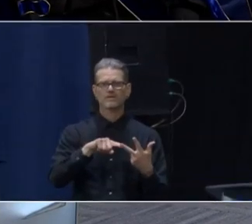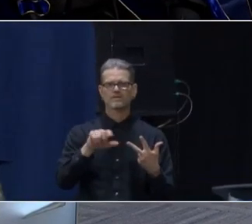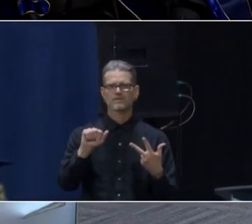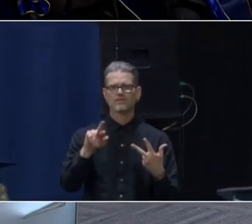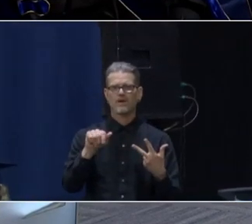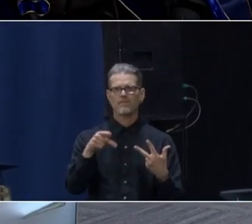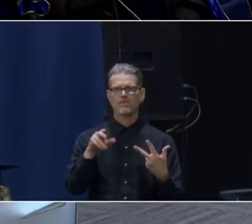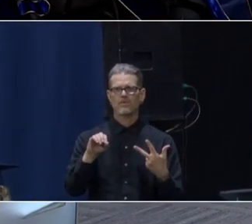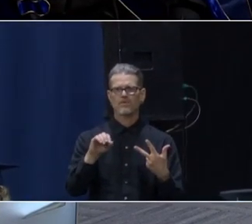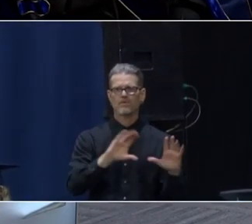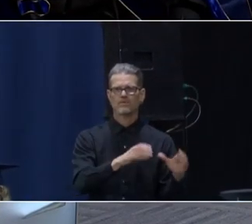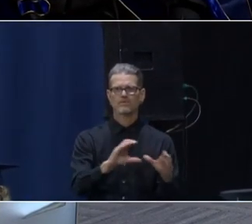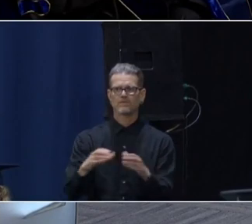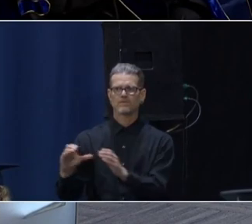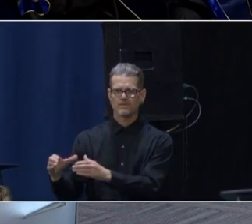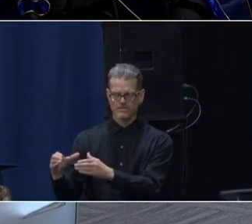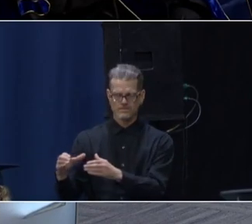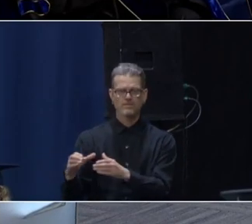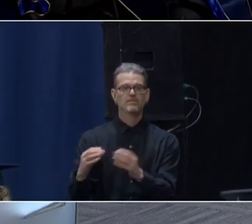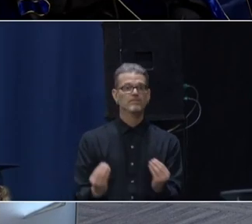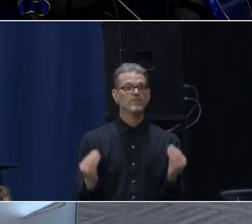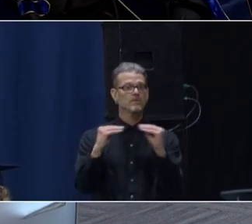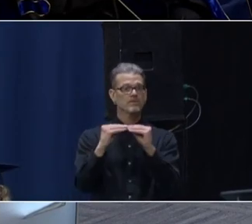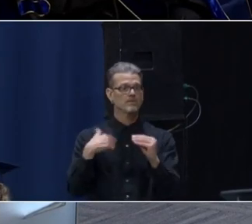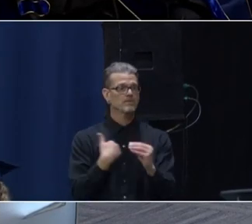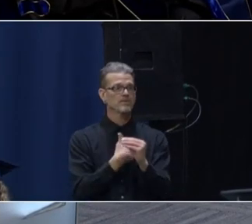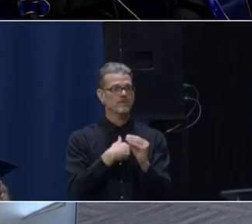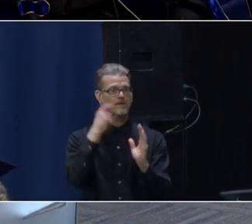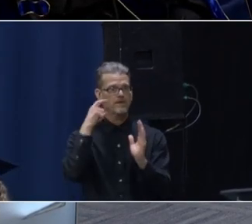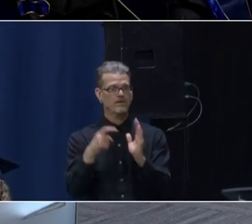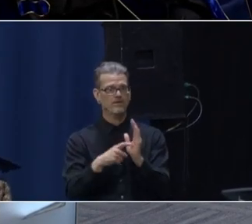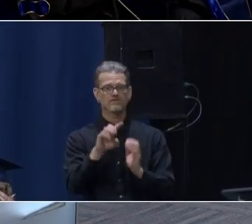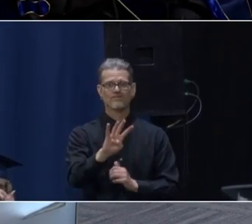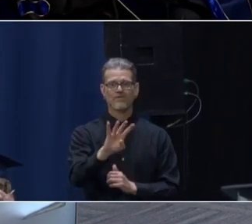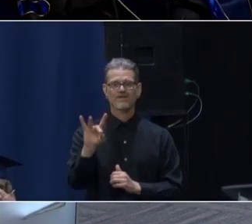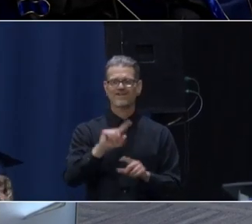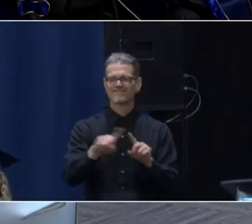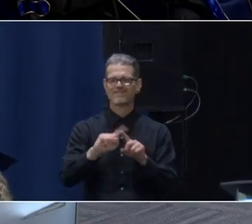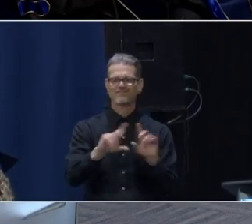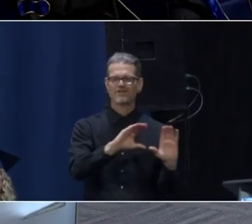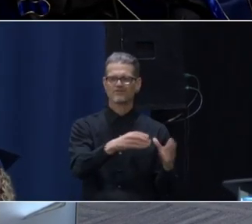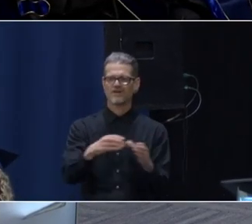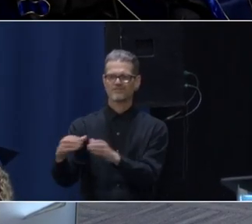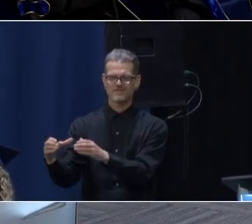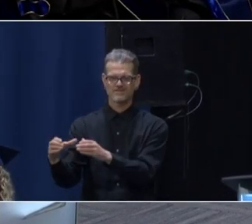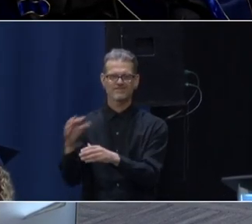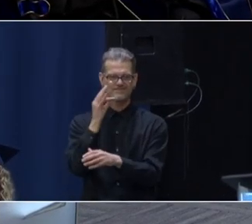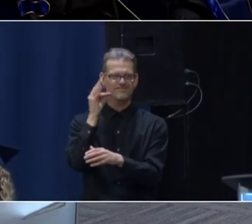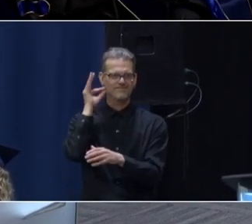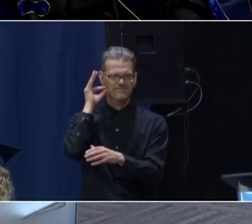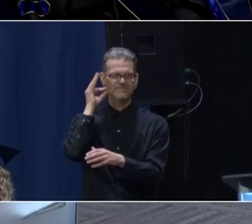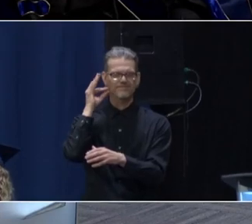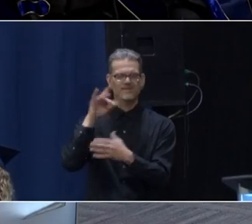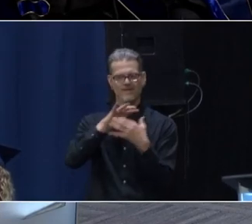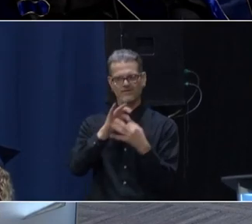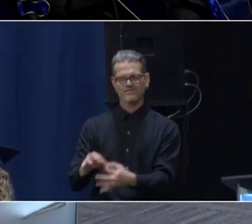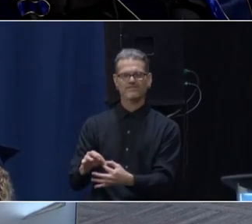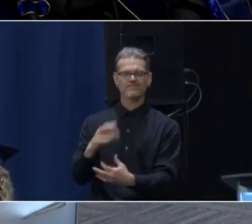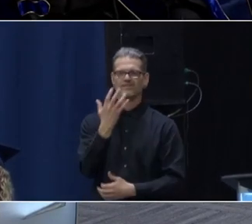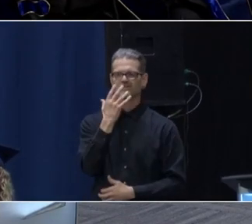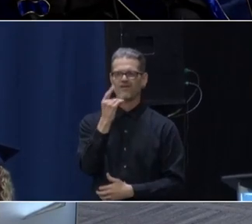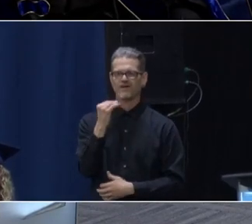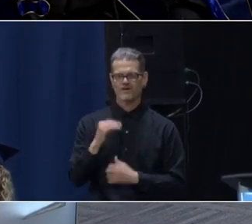Arapaho peoples. Further, we acknowledge the 48 tribes that are historically tied to the state of